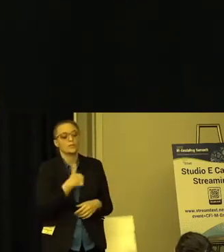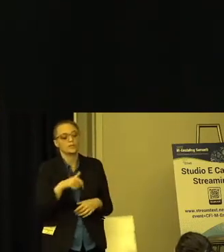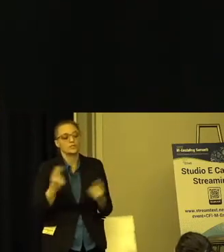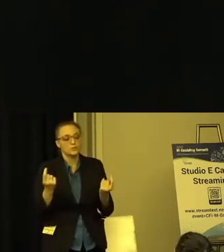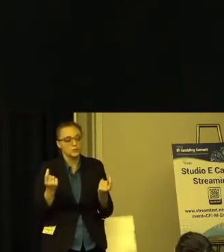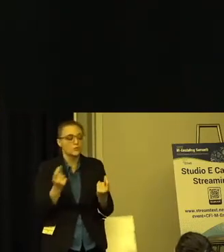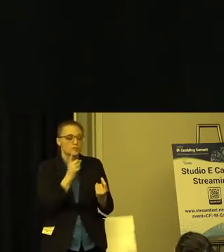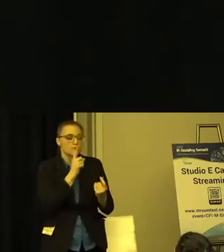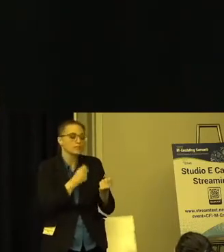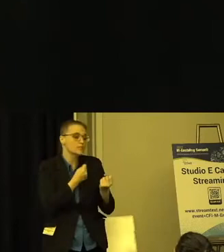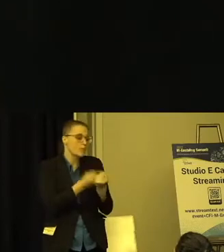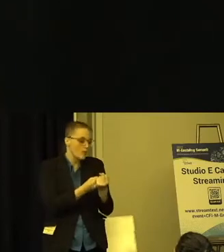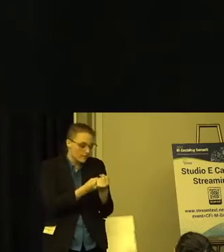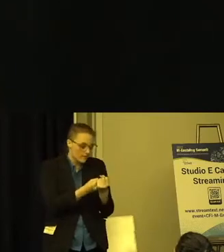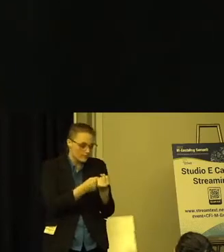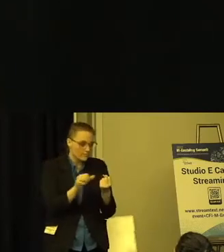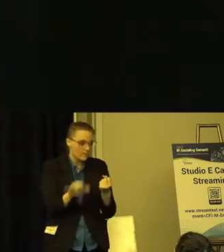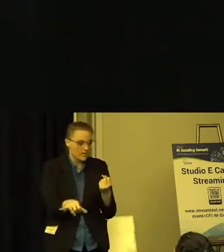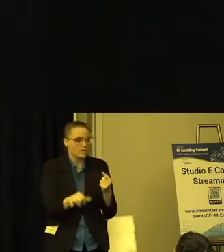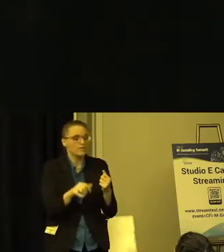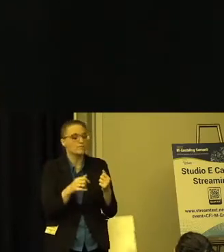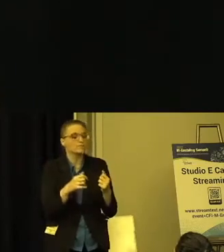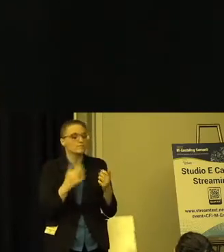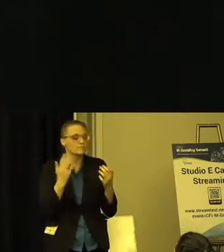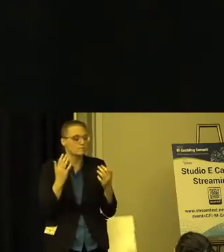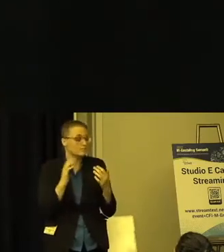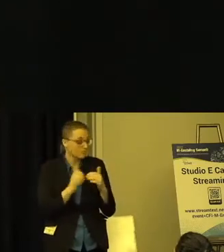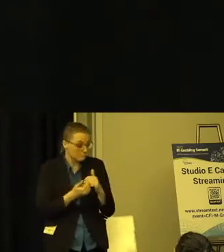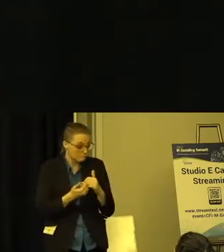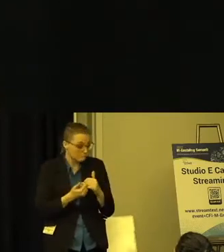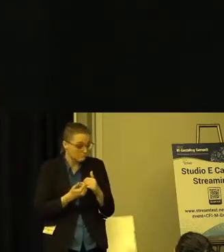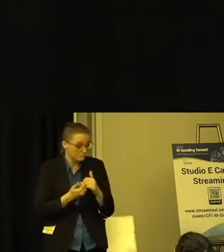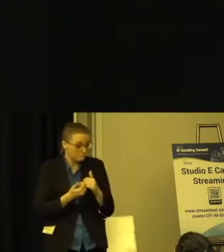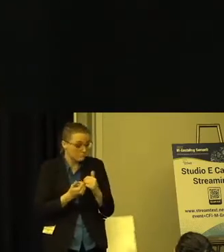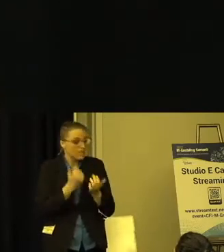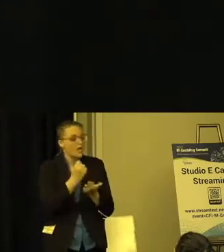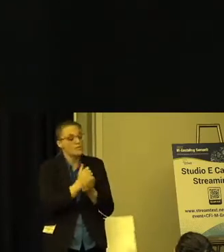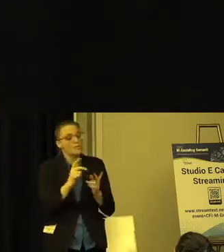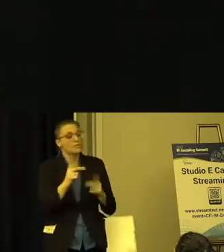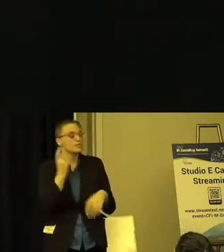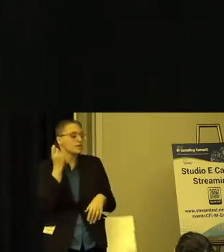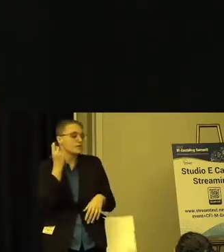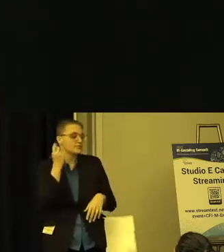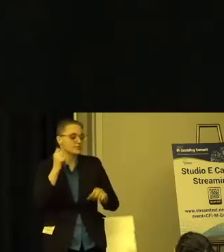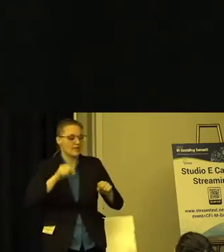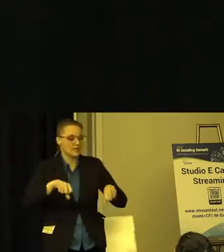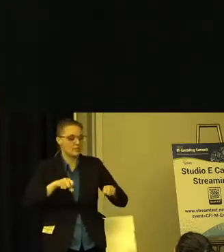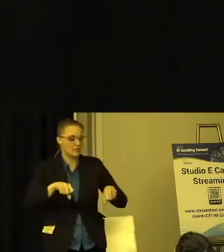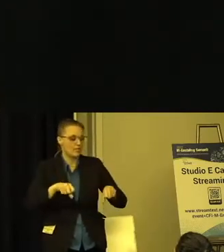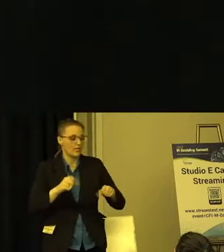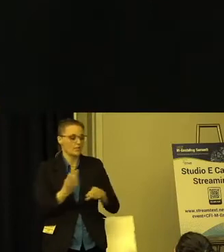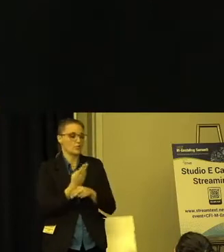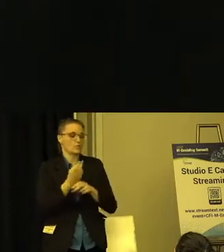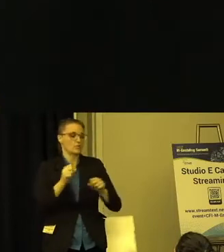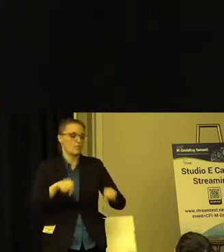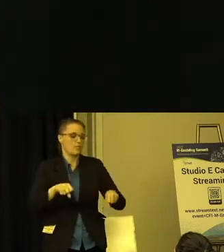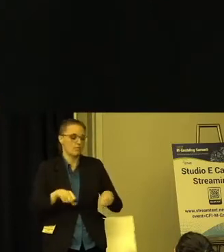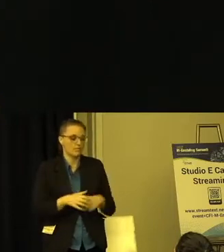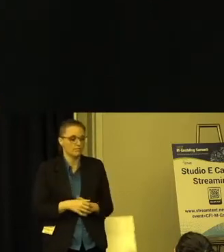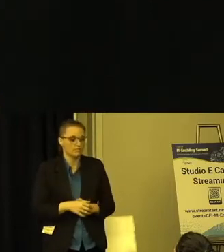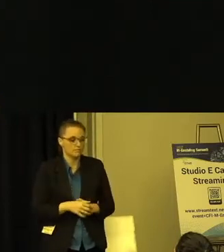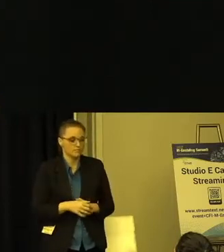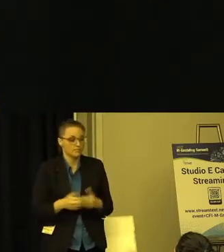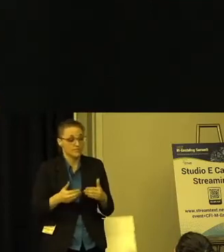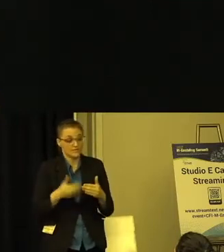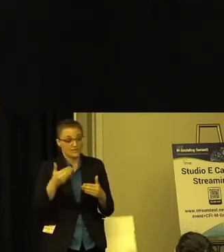do is really support that by helping people to make it understandable and usable. So